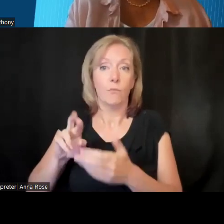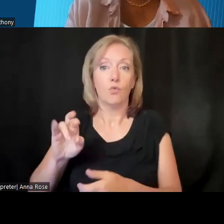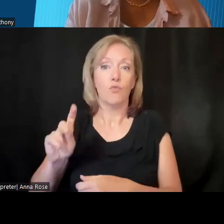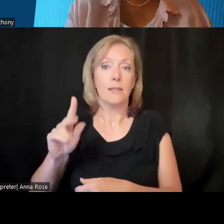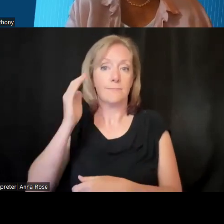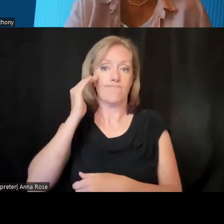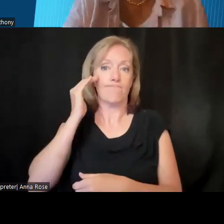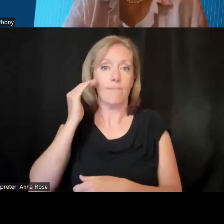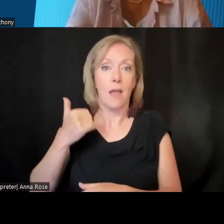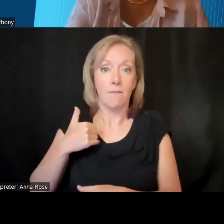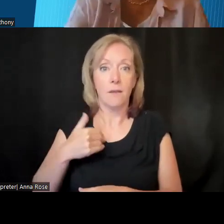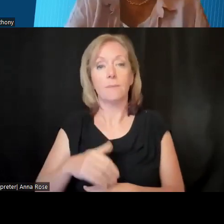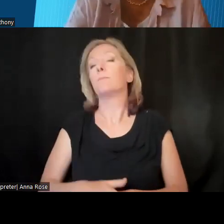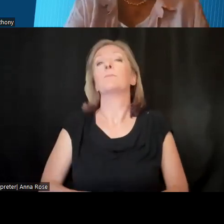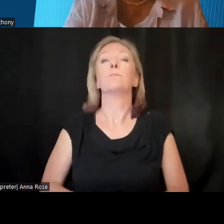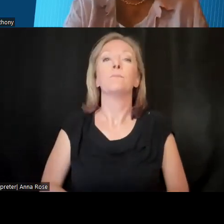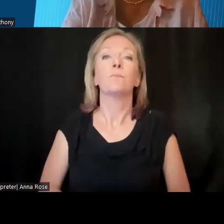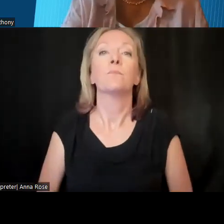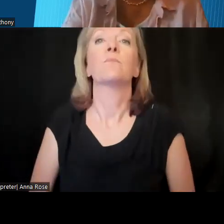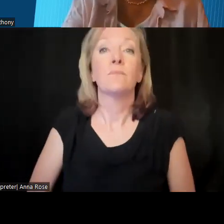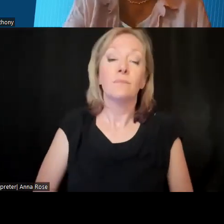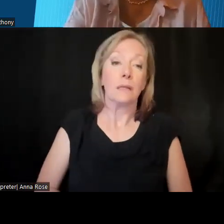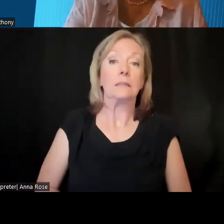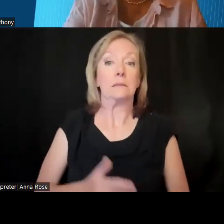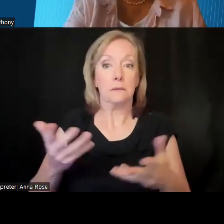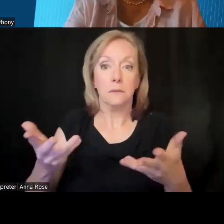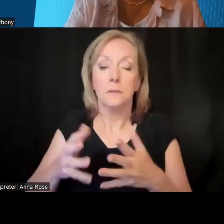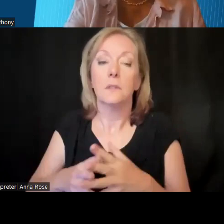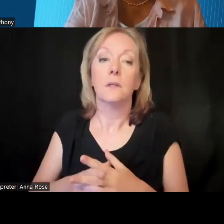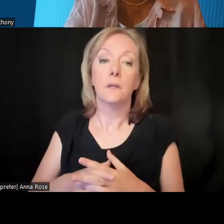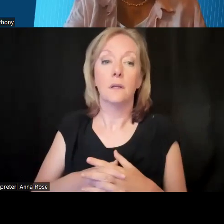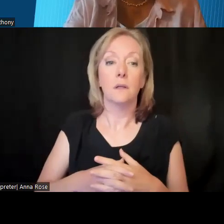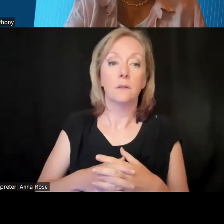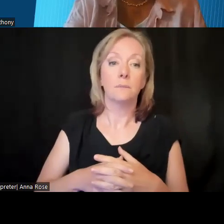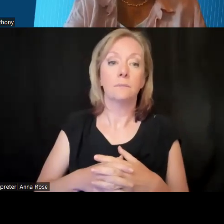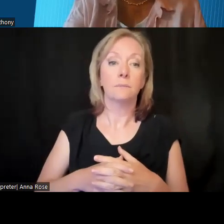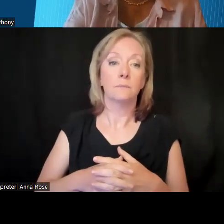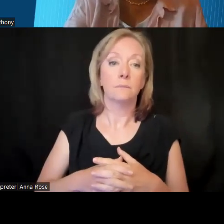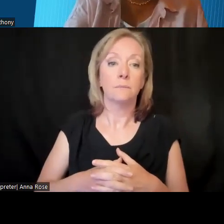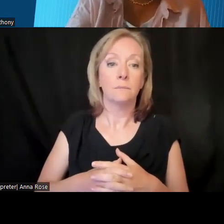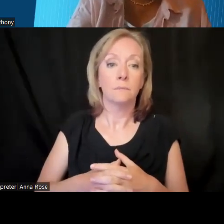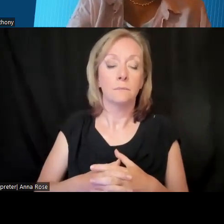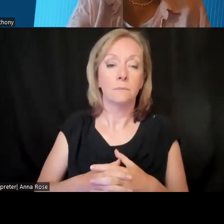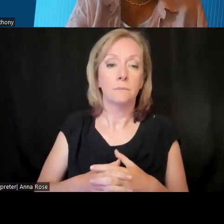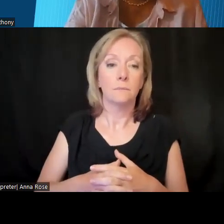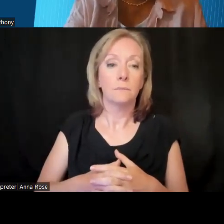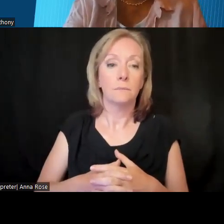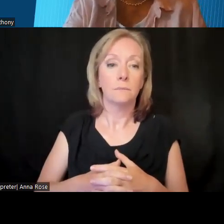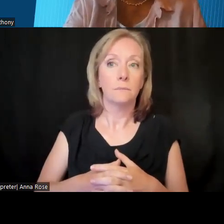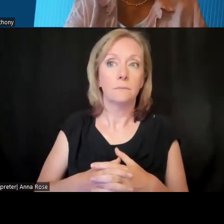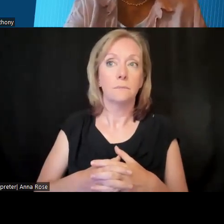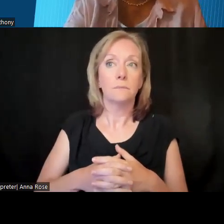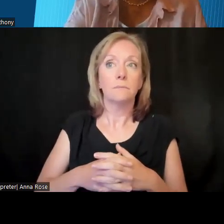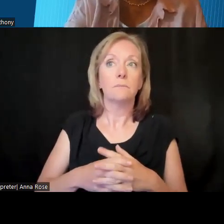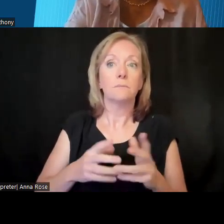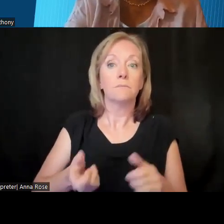So this is bad news, but it also is from a demographic perspective. The kids who would fail probably